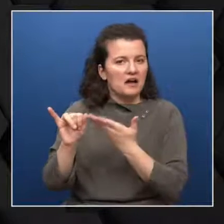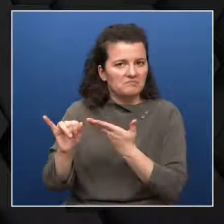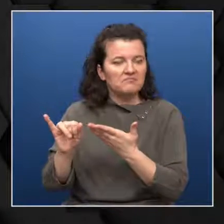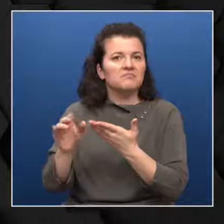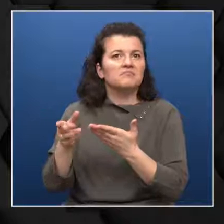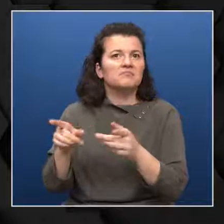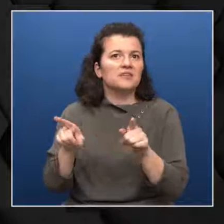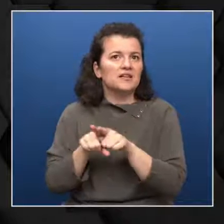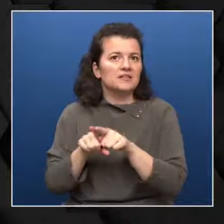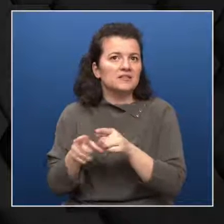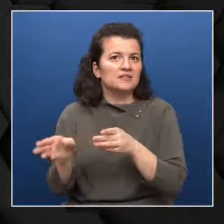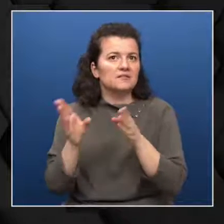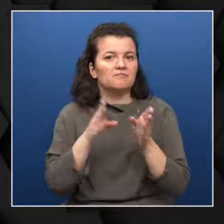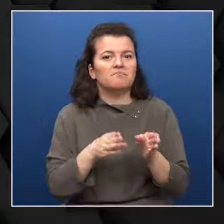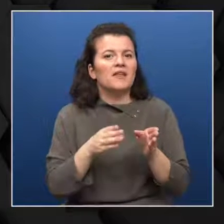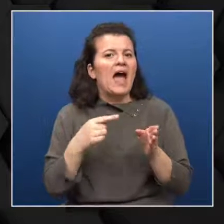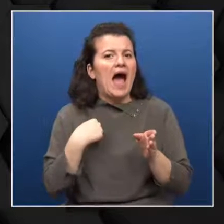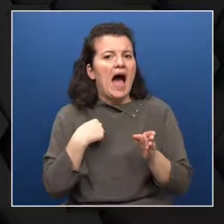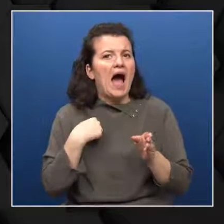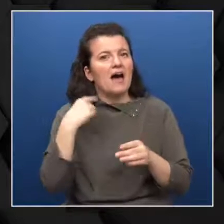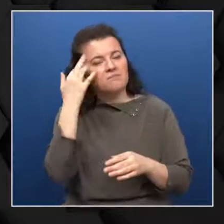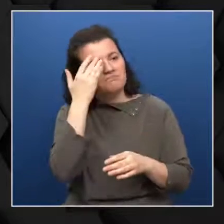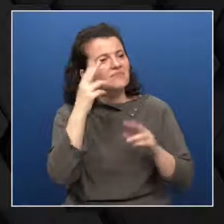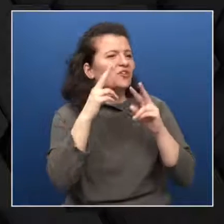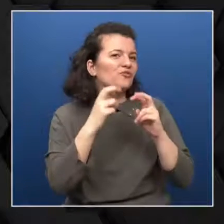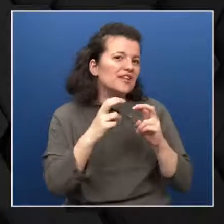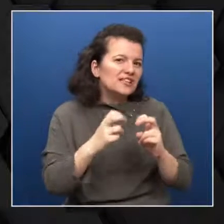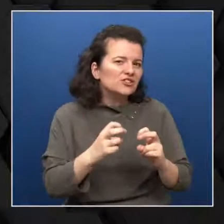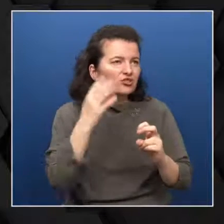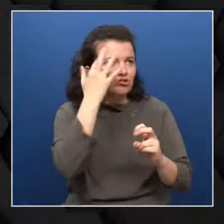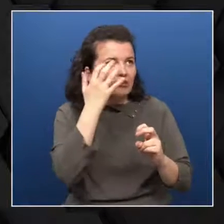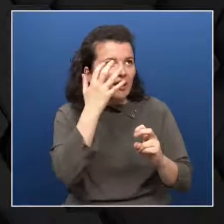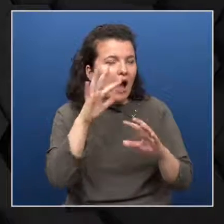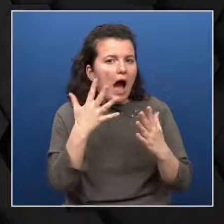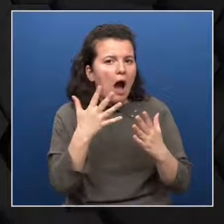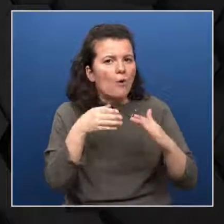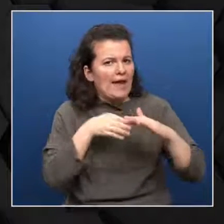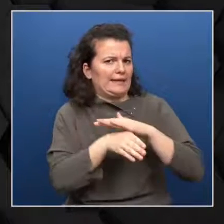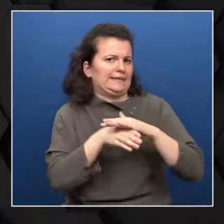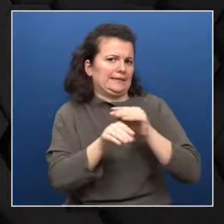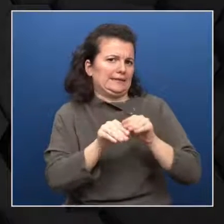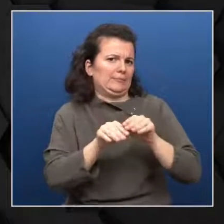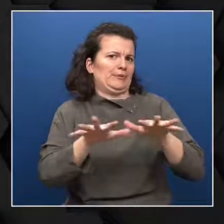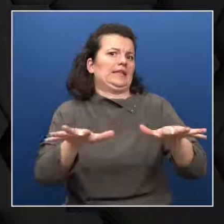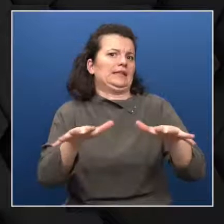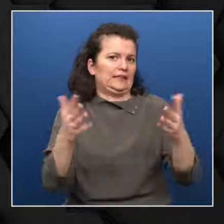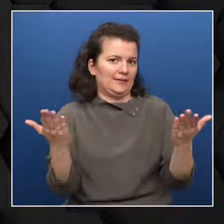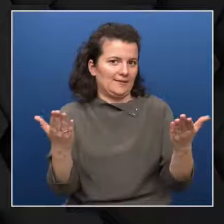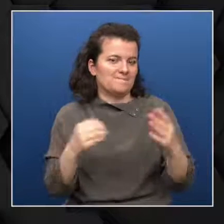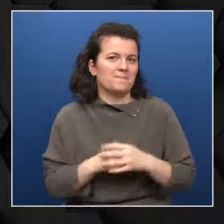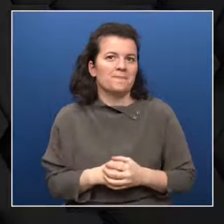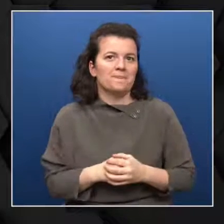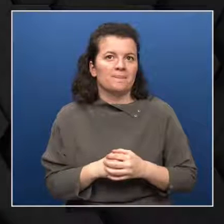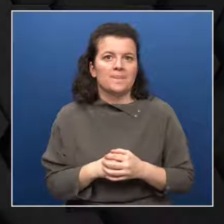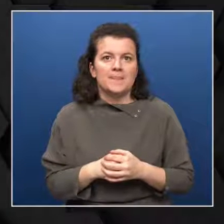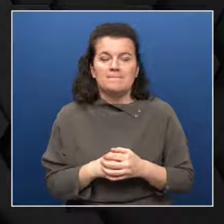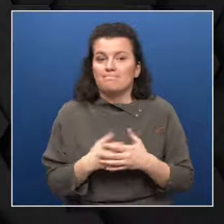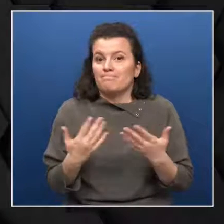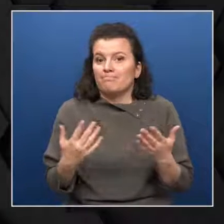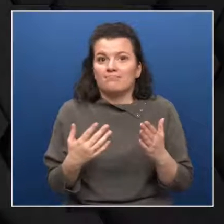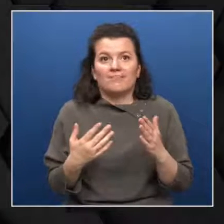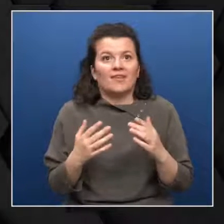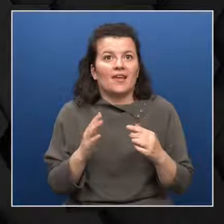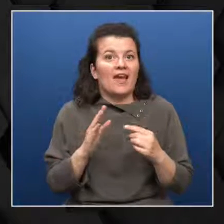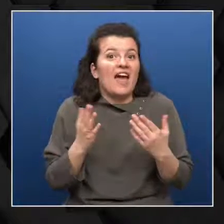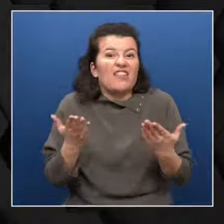of my time on to research how we can make things more accessible, trying things out, like basically what we're